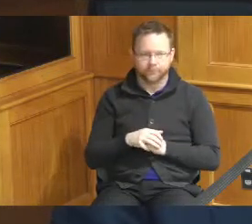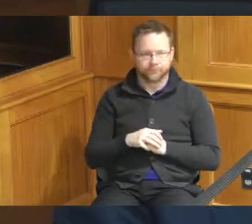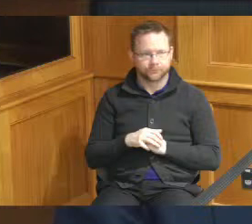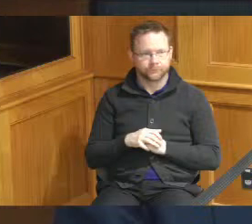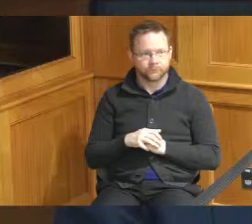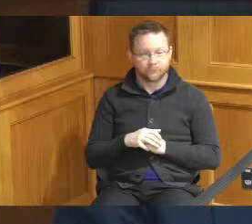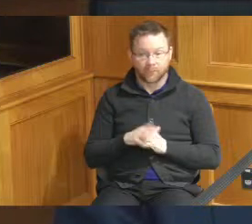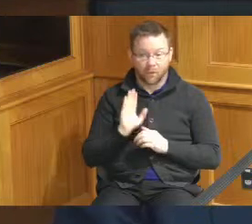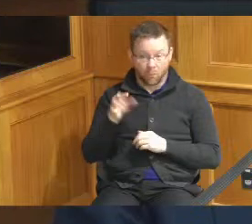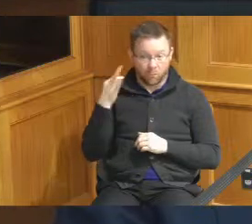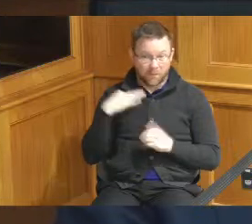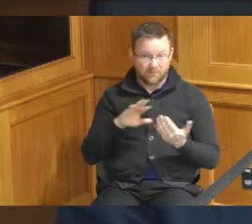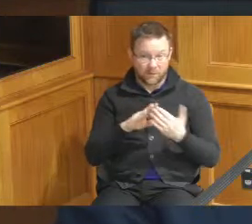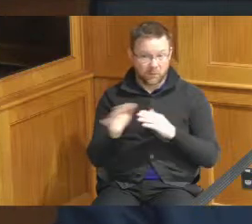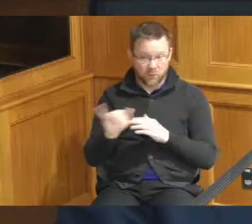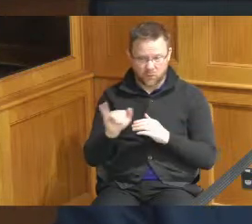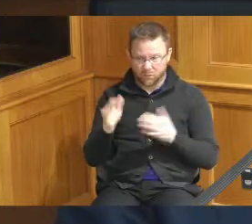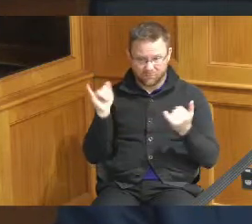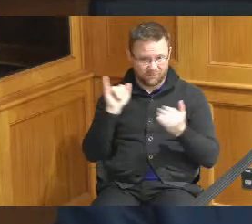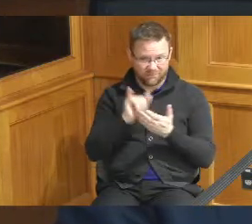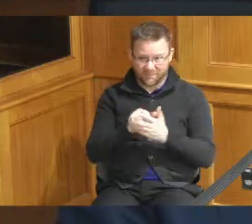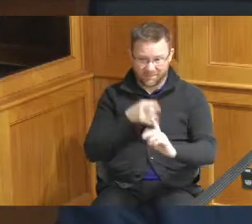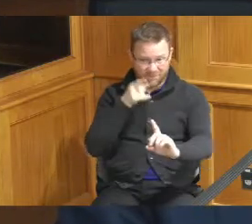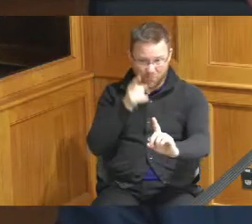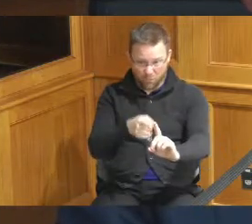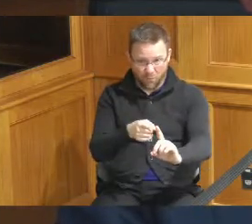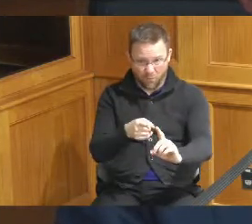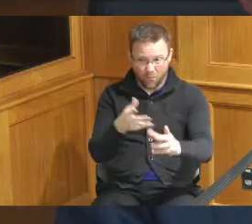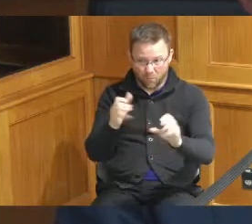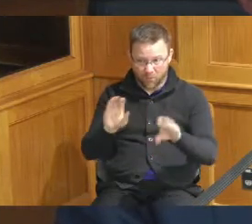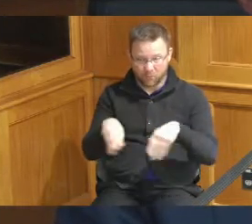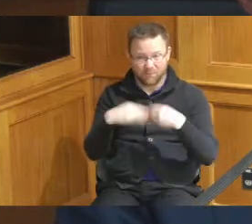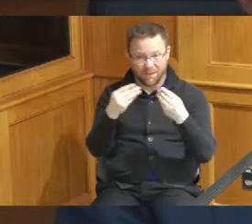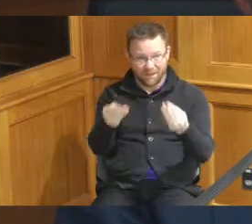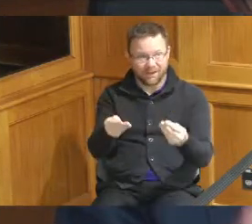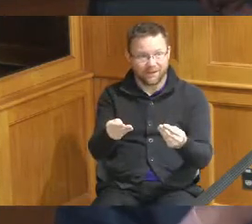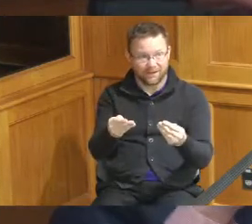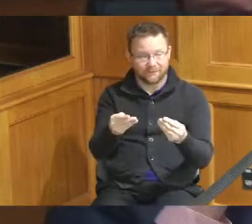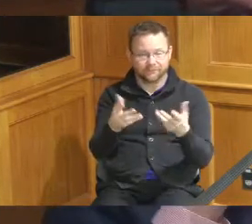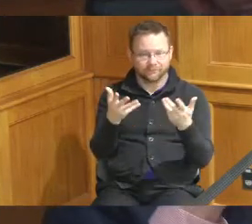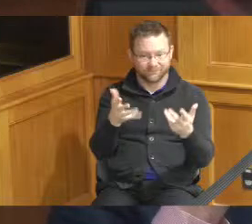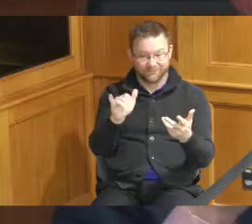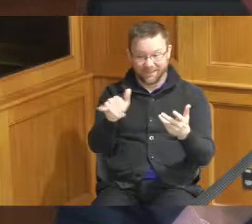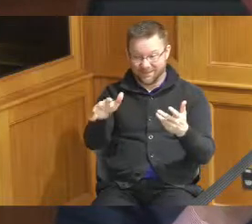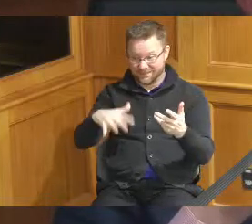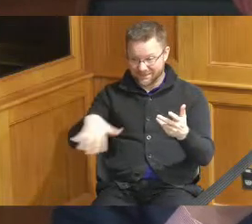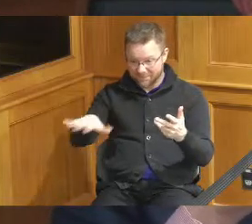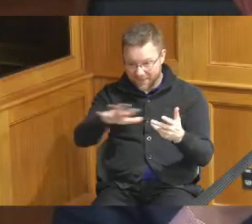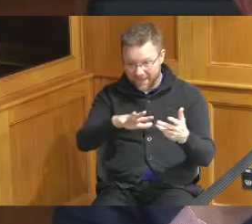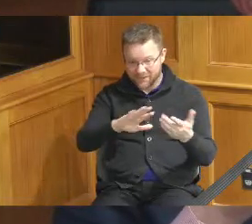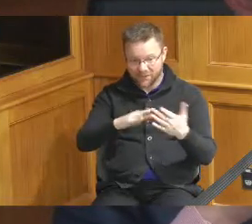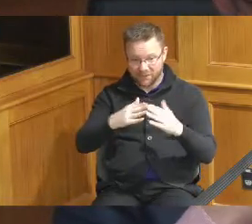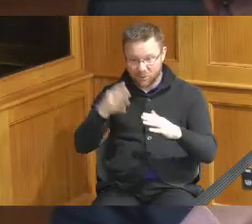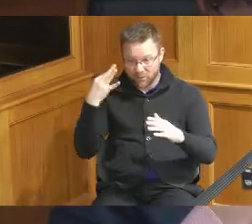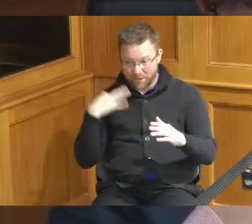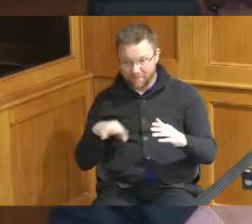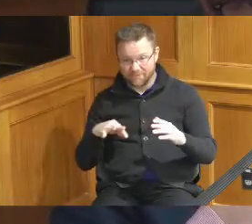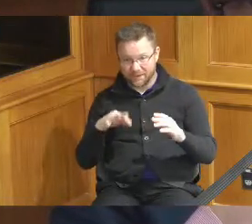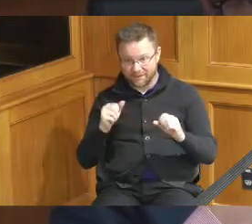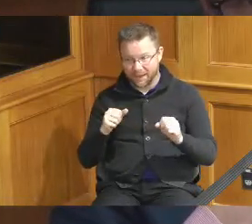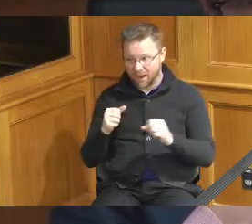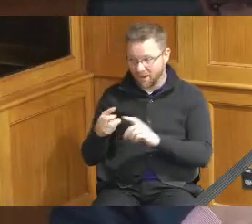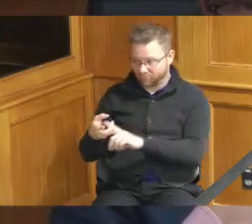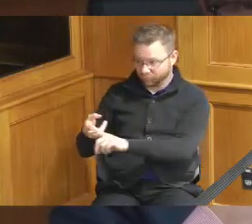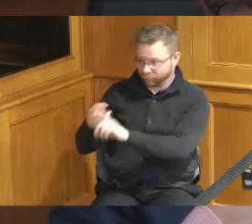to the benefit of the community. I mean, the whole point of it is to provide, this space for the community to generate